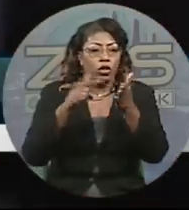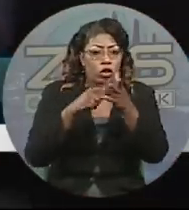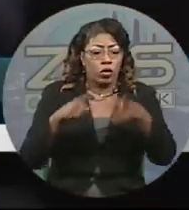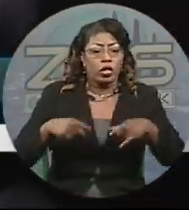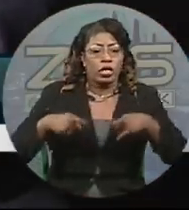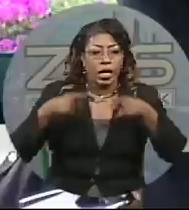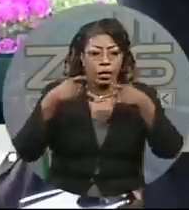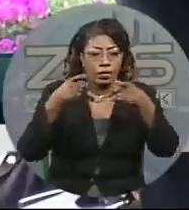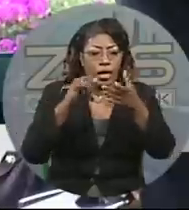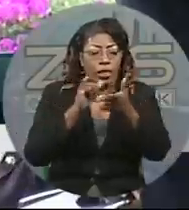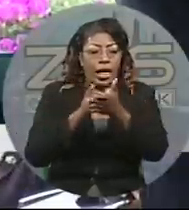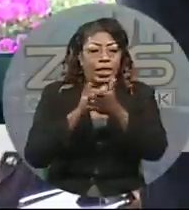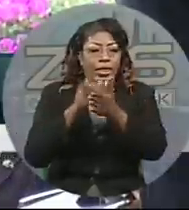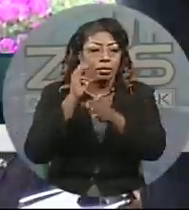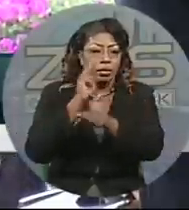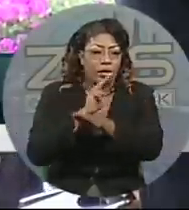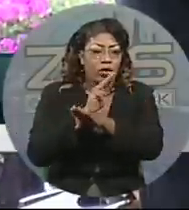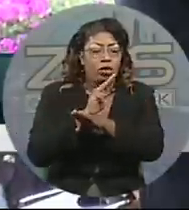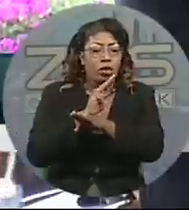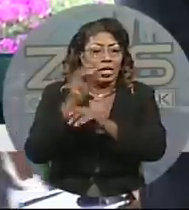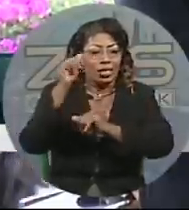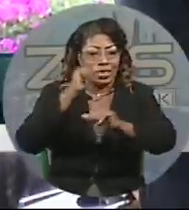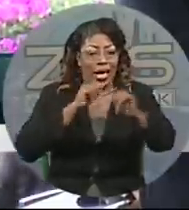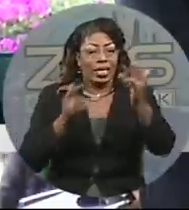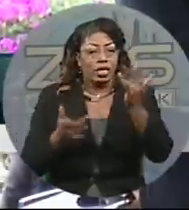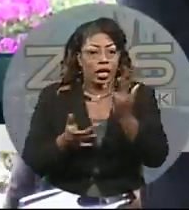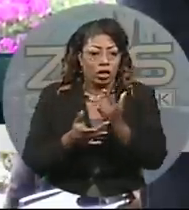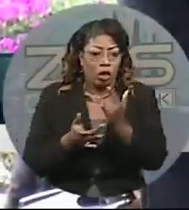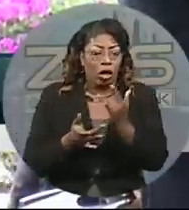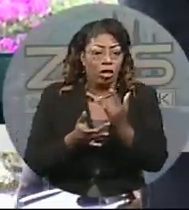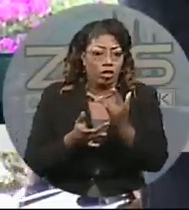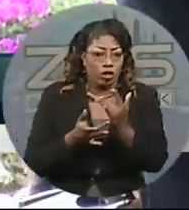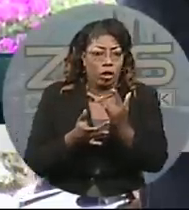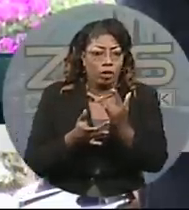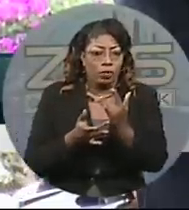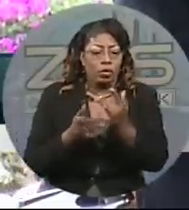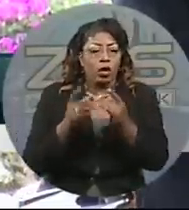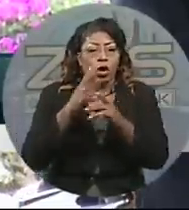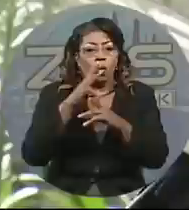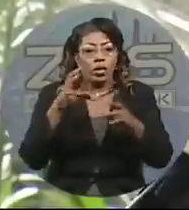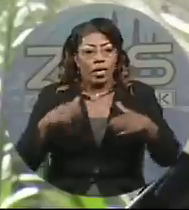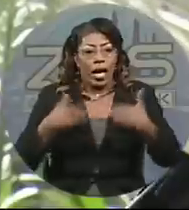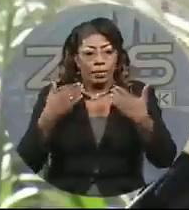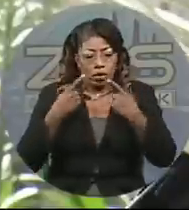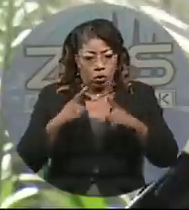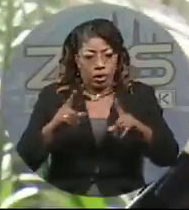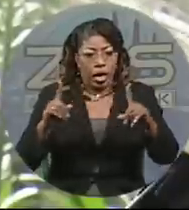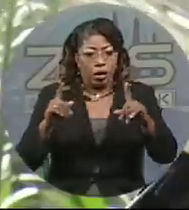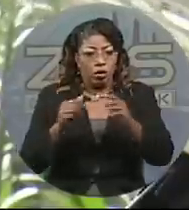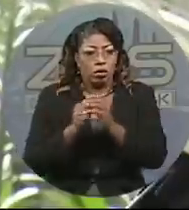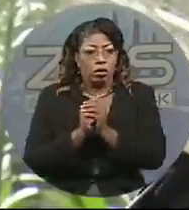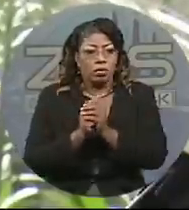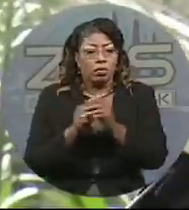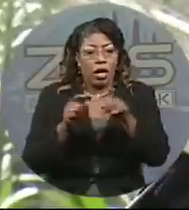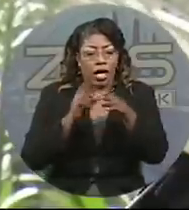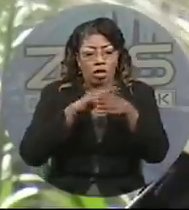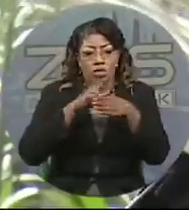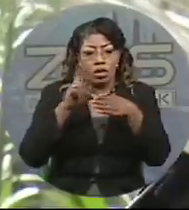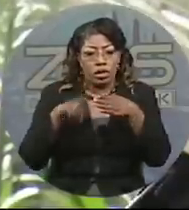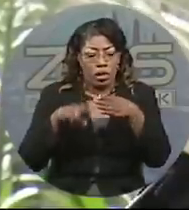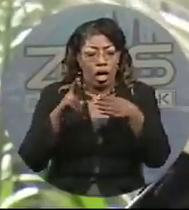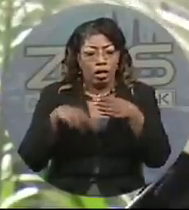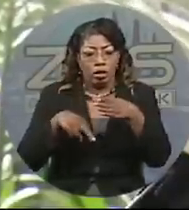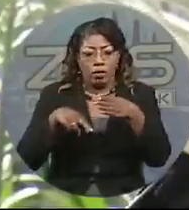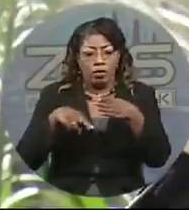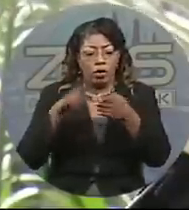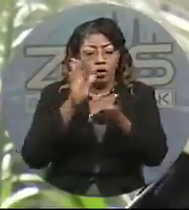One, the Minister of Education, Science and Technology, the Honorable Jerome Fitzgerald, was pleased to announce. As a result of the school's excellence and the